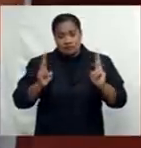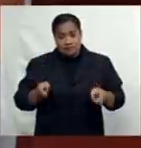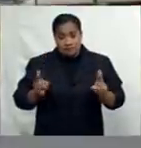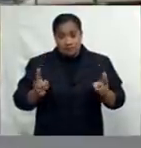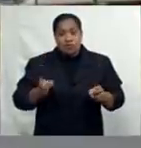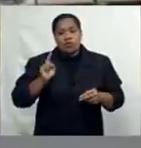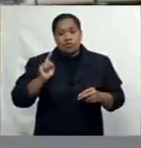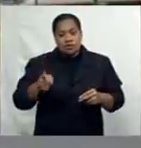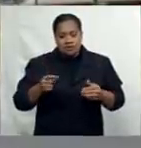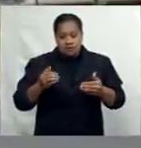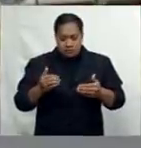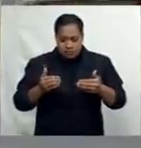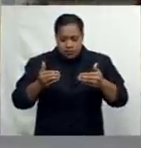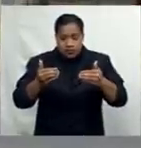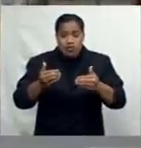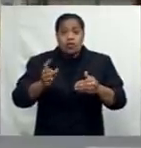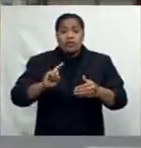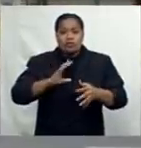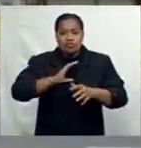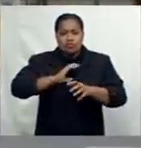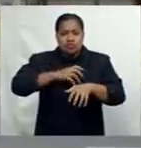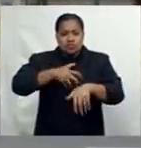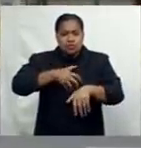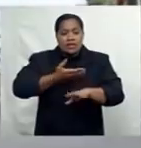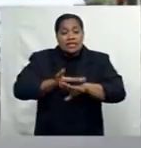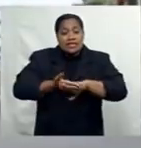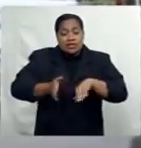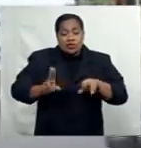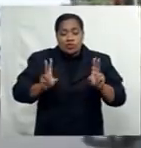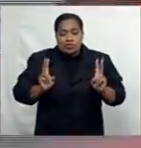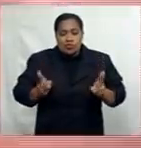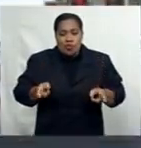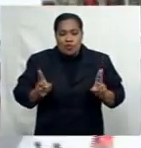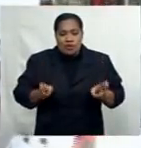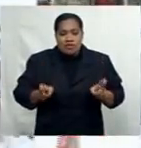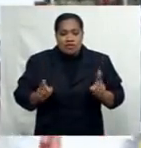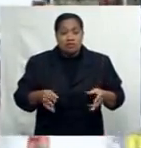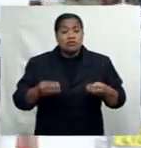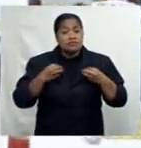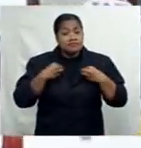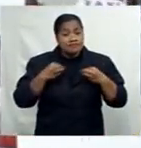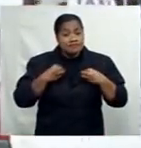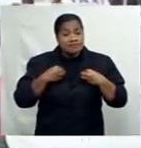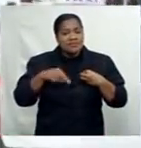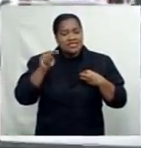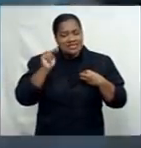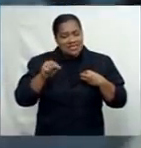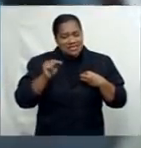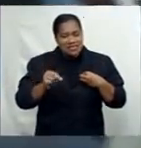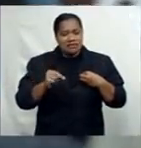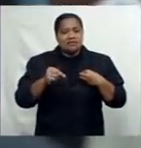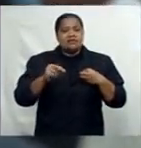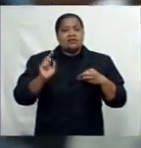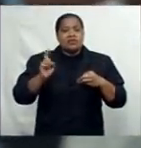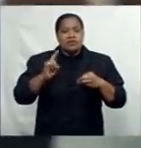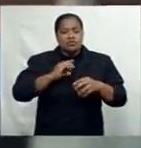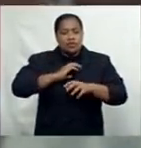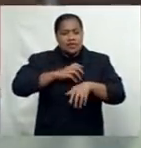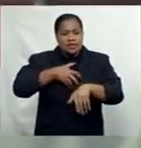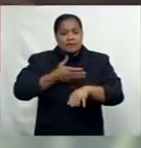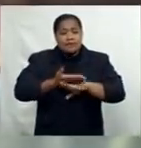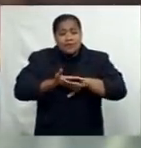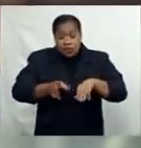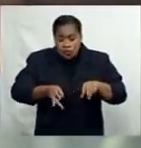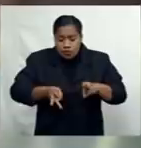move towards adapting to the new normal, adding that businesses need to adapt to new ways of operating and be the pillars